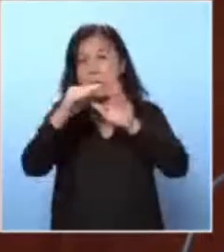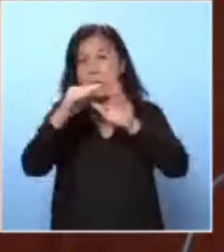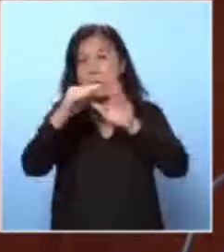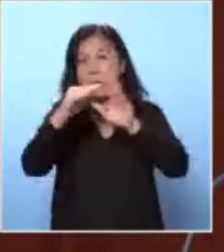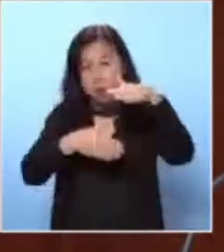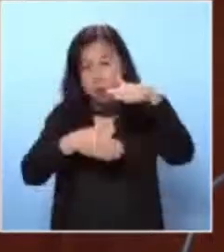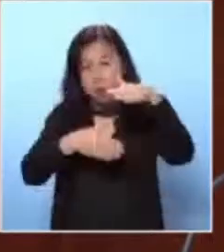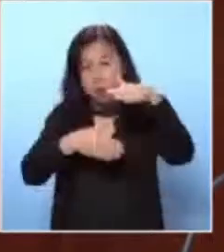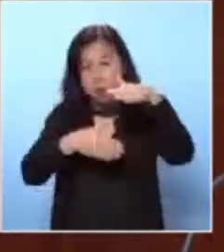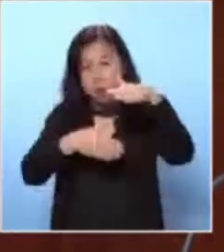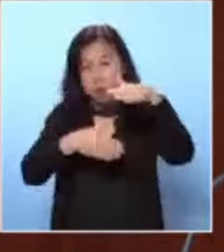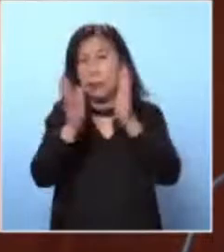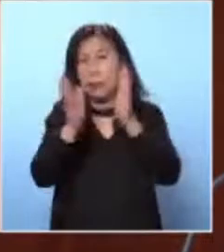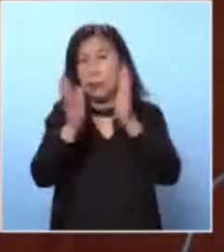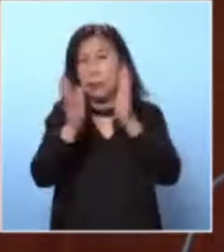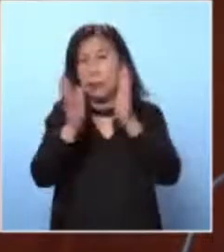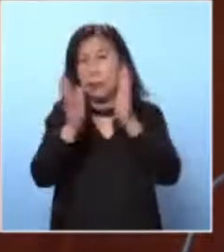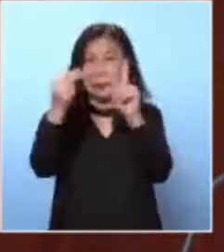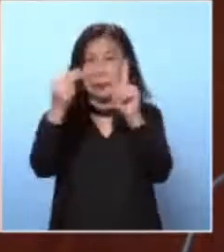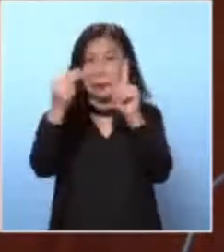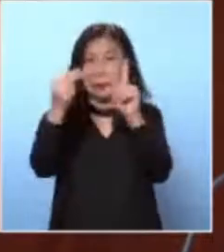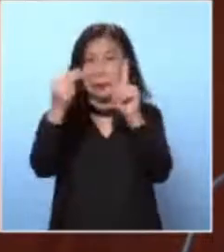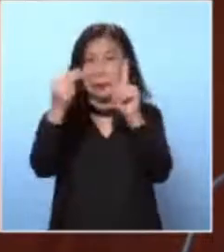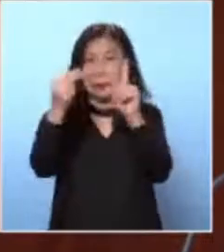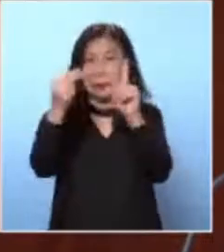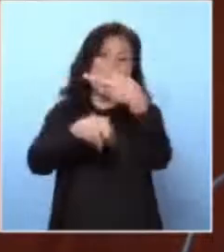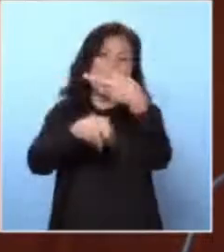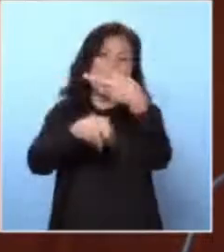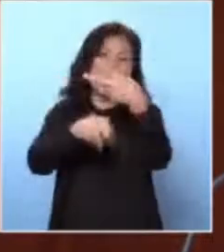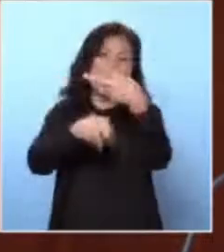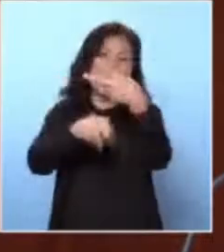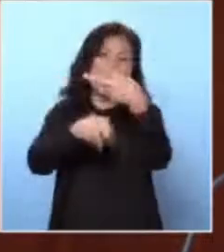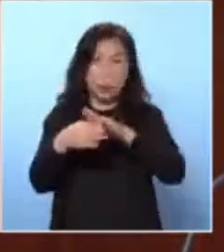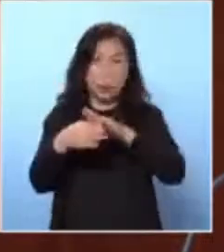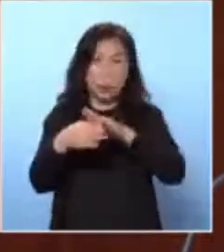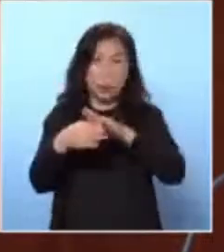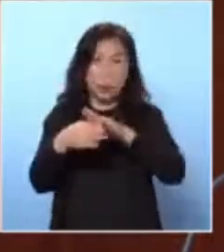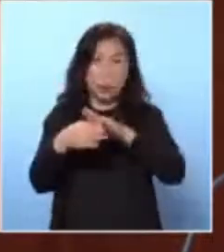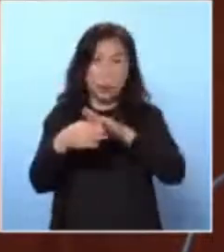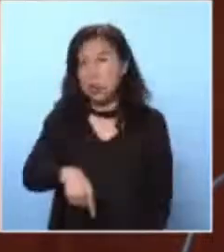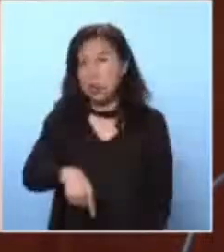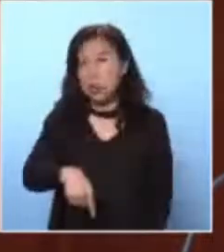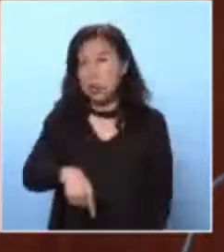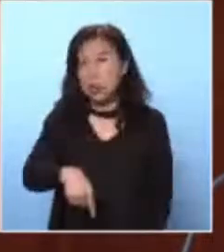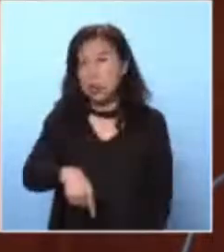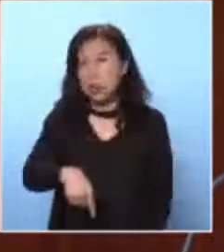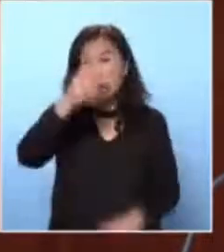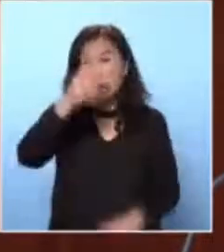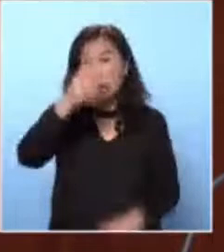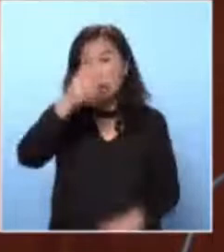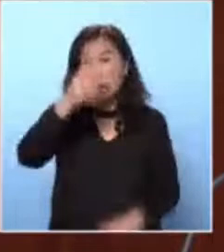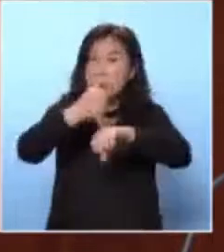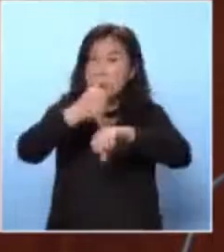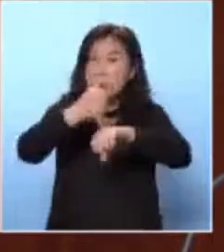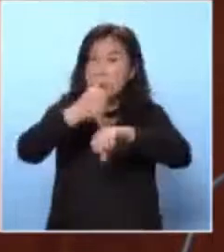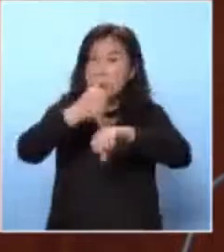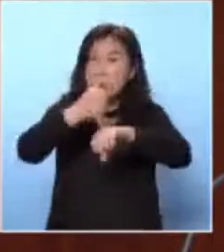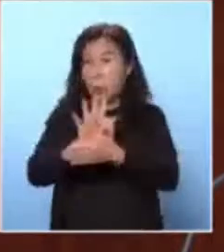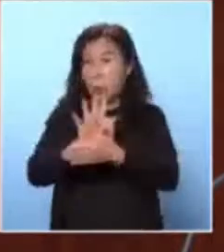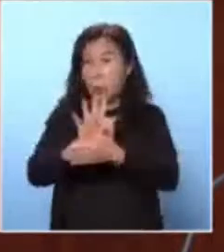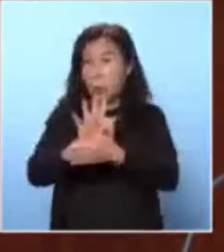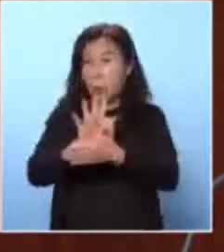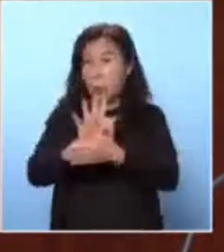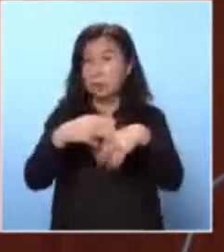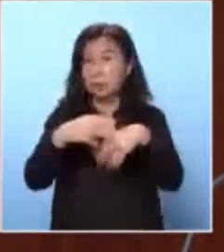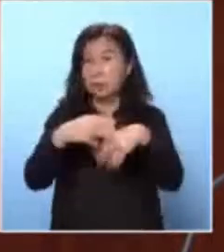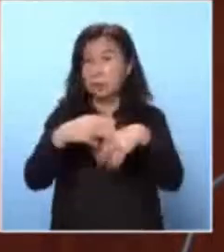172,000 units. Compared with the 5-year period at the beginning of the current term government, from 2022 to 23